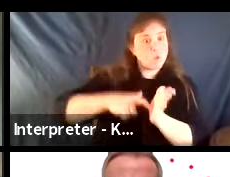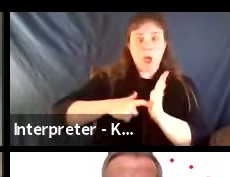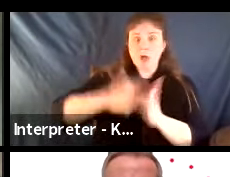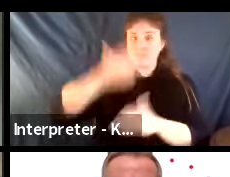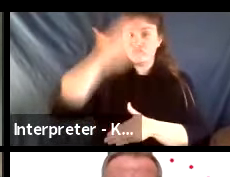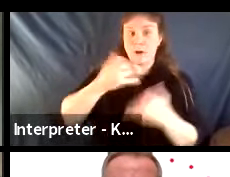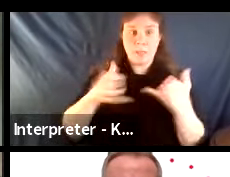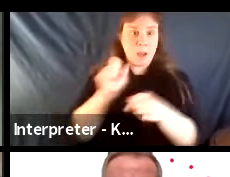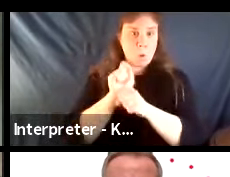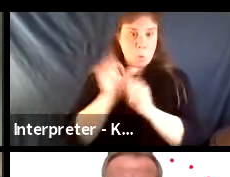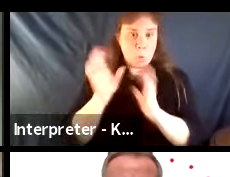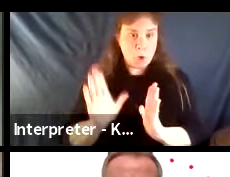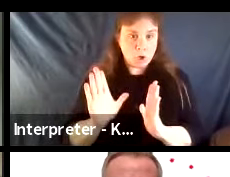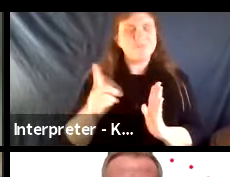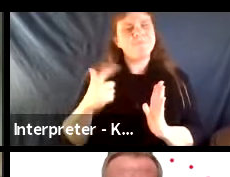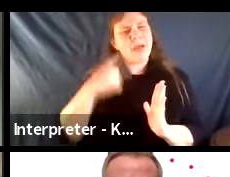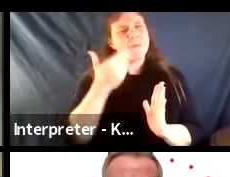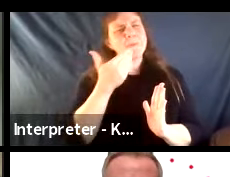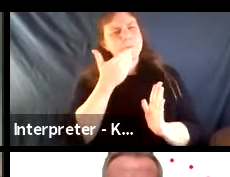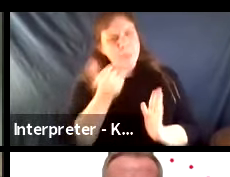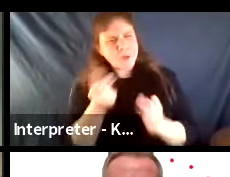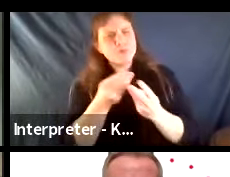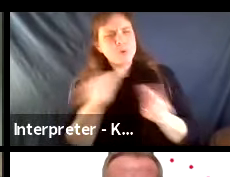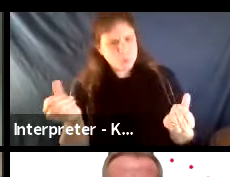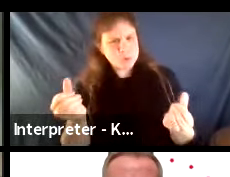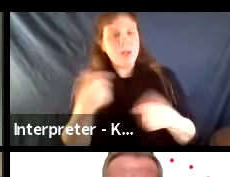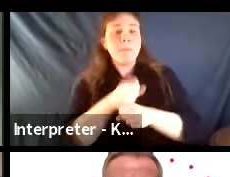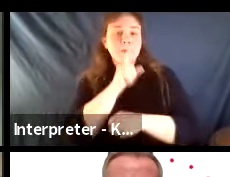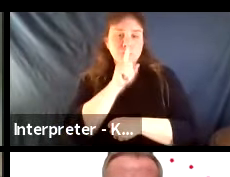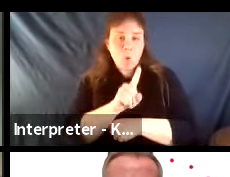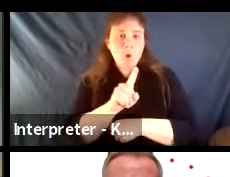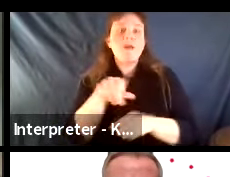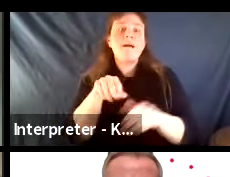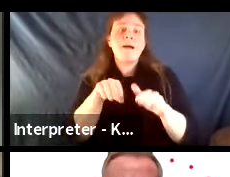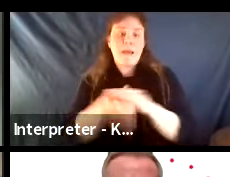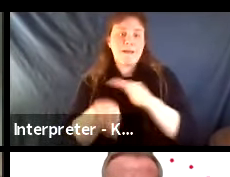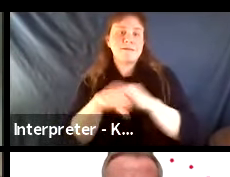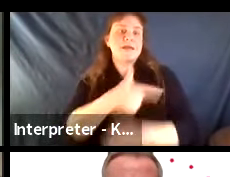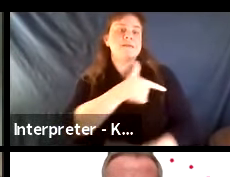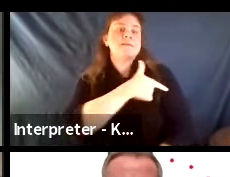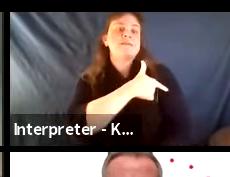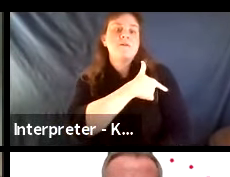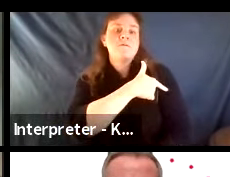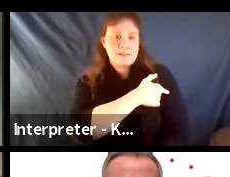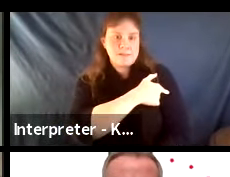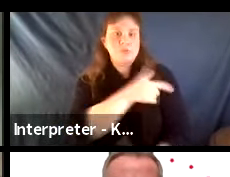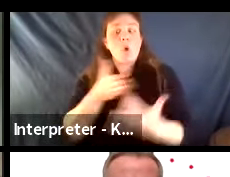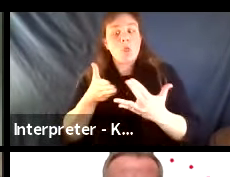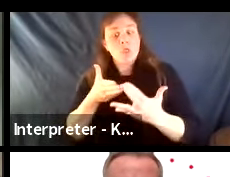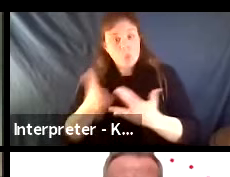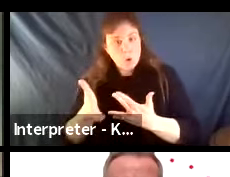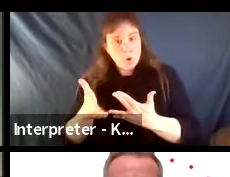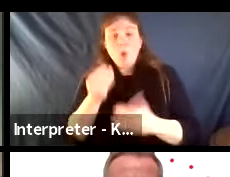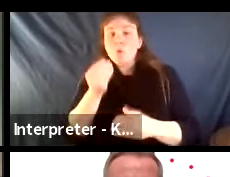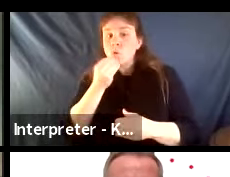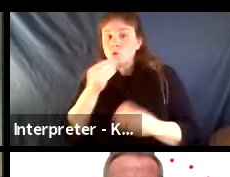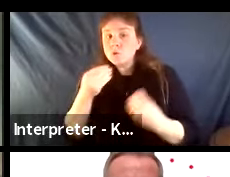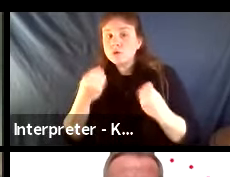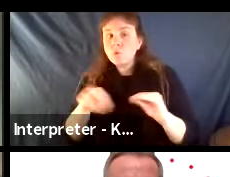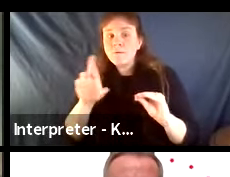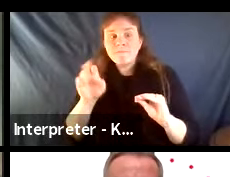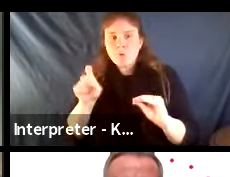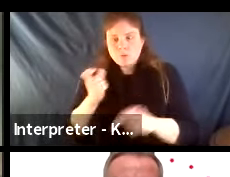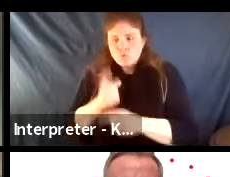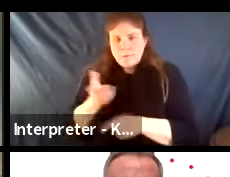workers vaccinated safely through grocery store pharmacies, and then we can continue to serve the rest of our